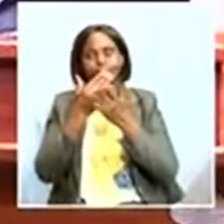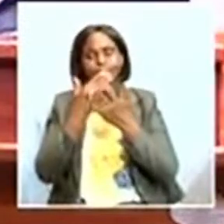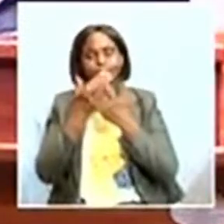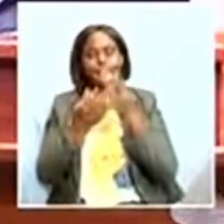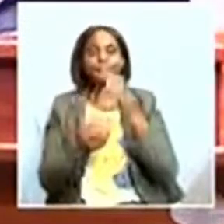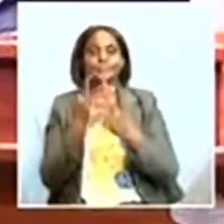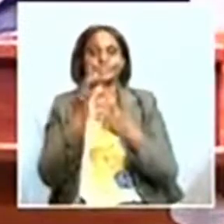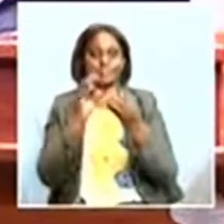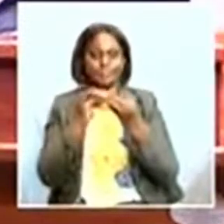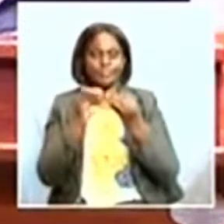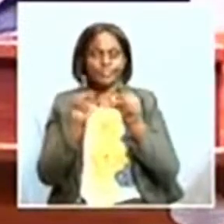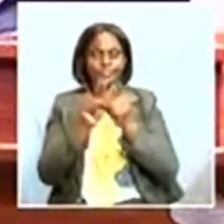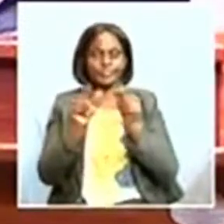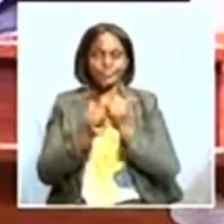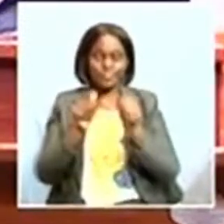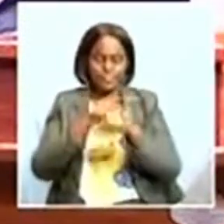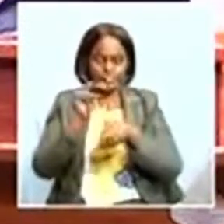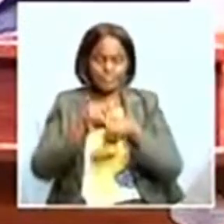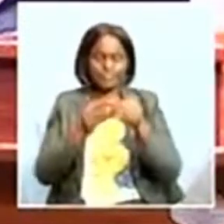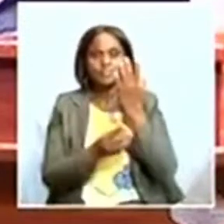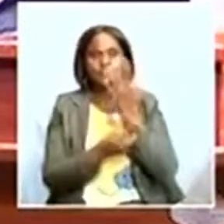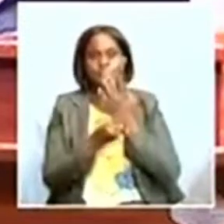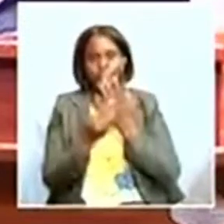growth and national development.